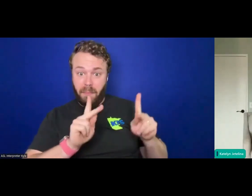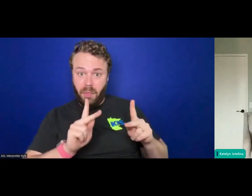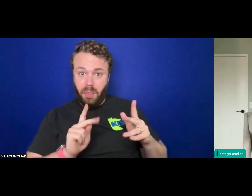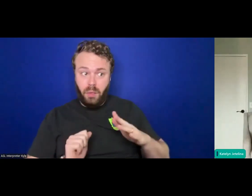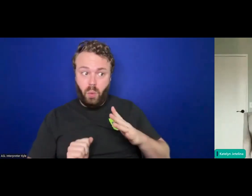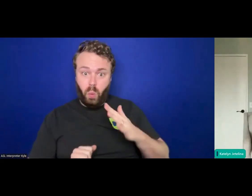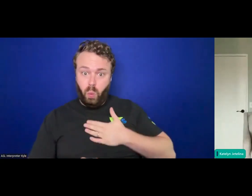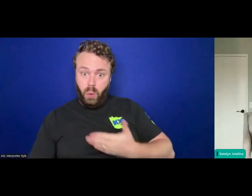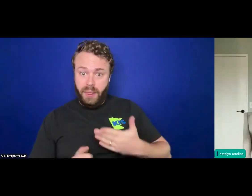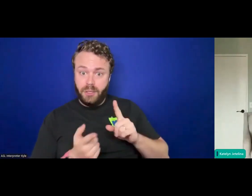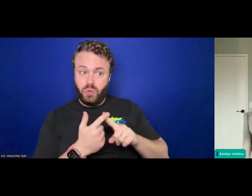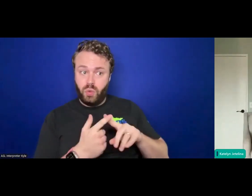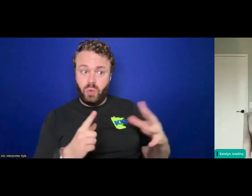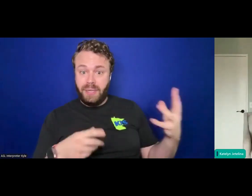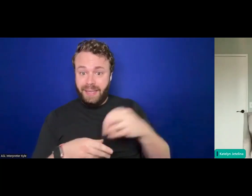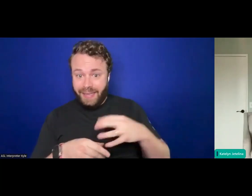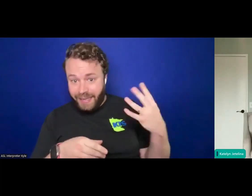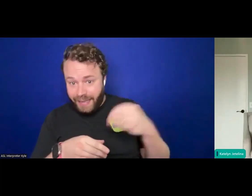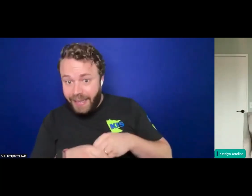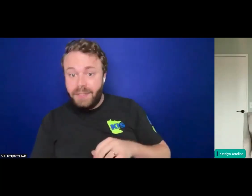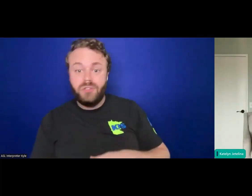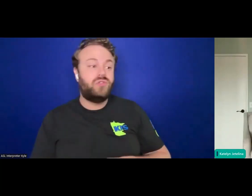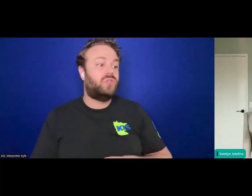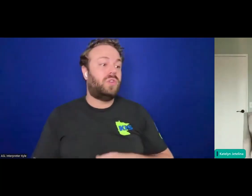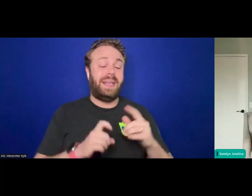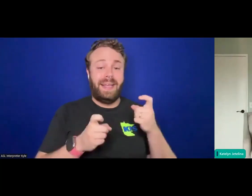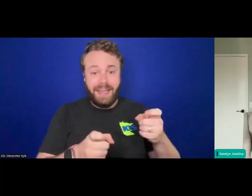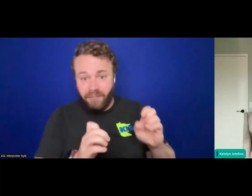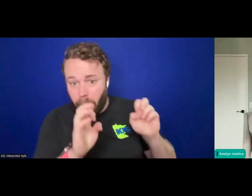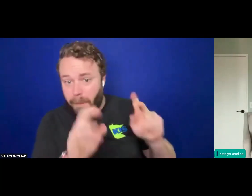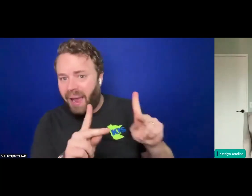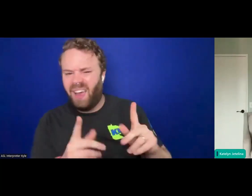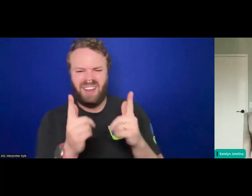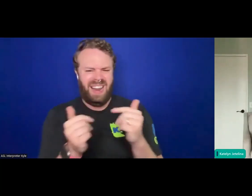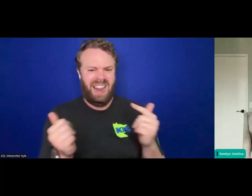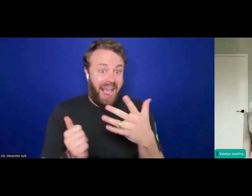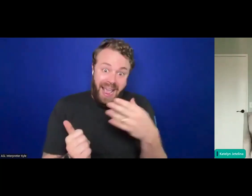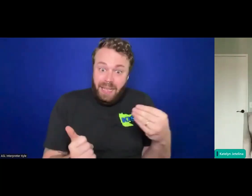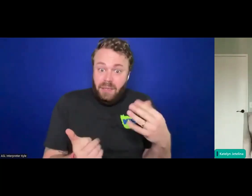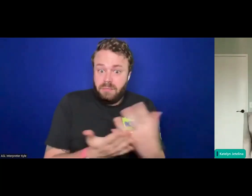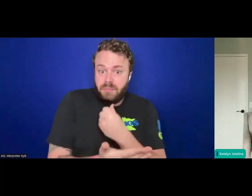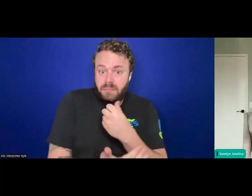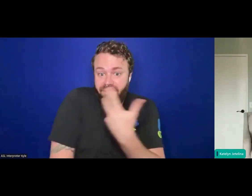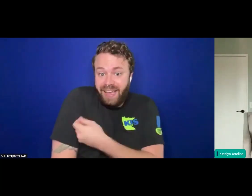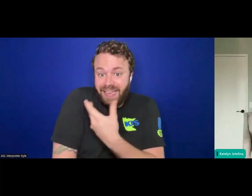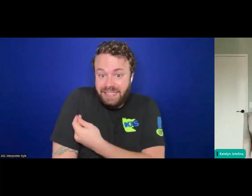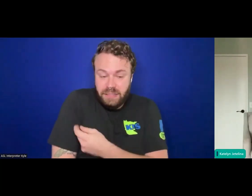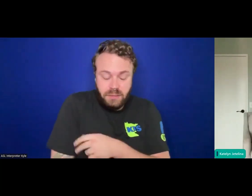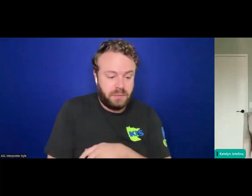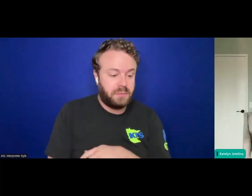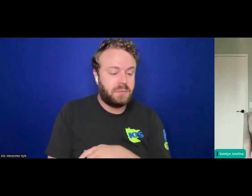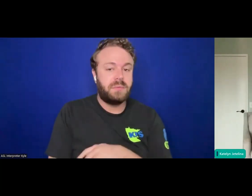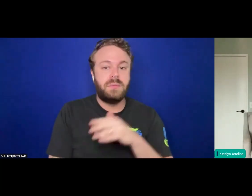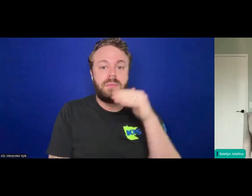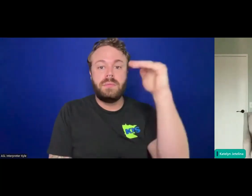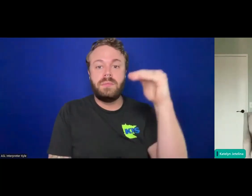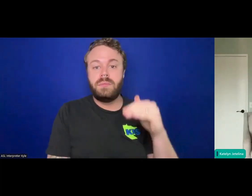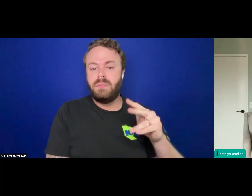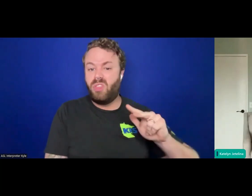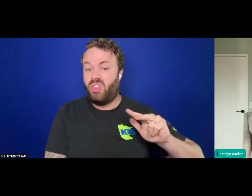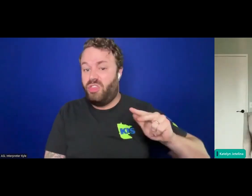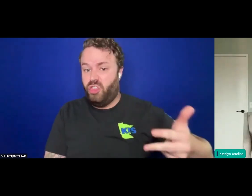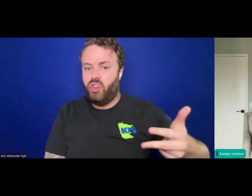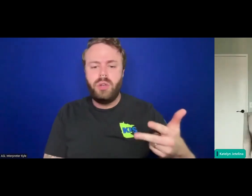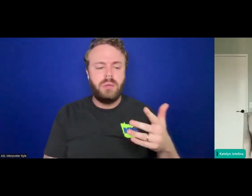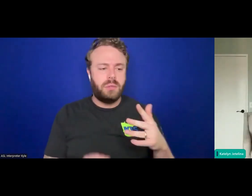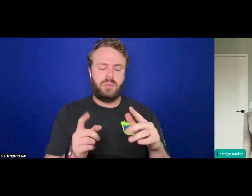fall. The other thing to really keep in mind is that words matter. They shape what is